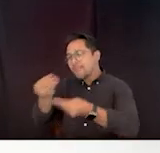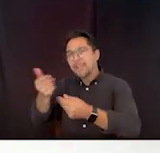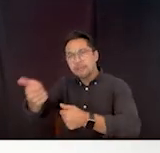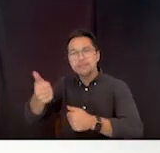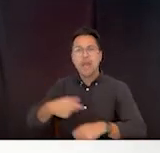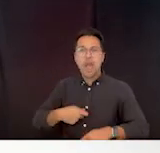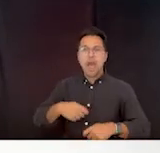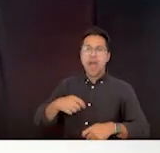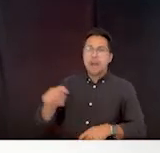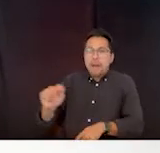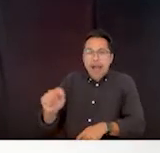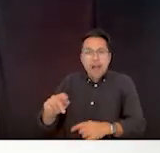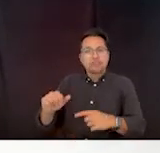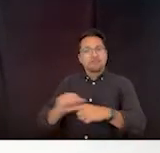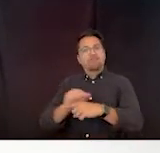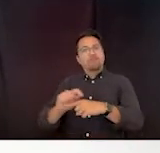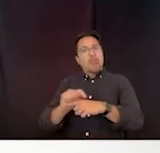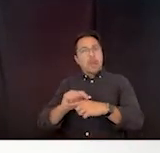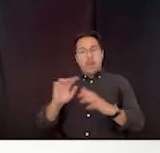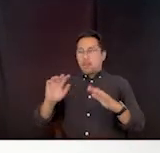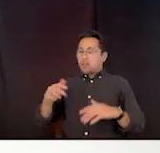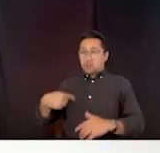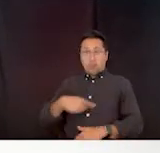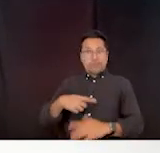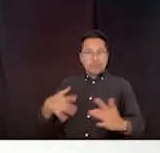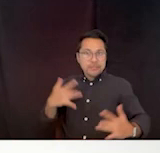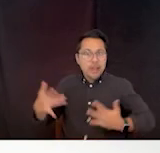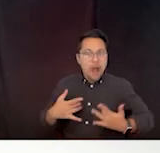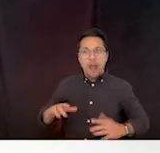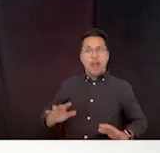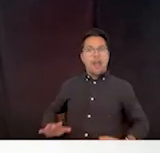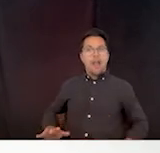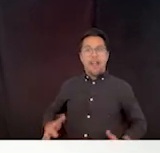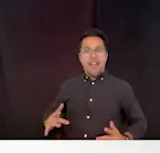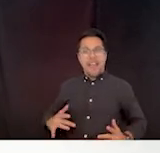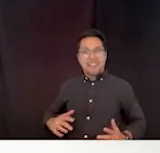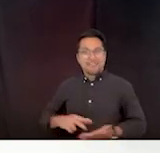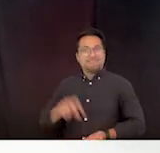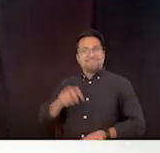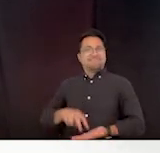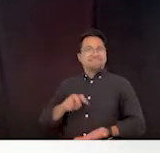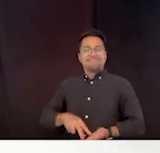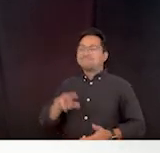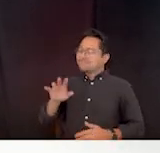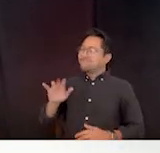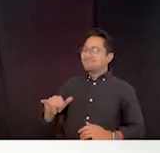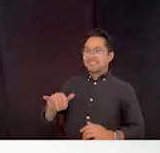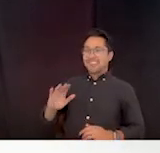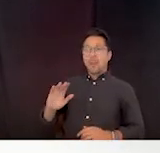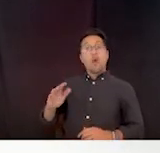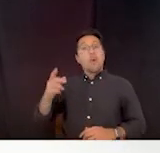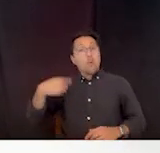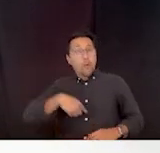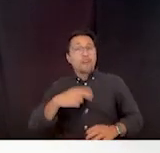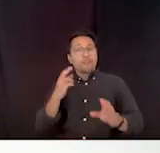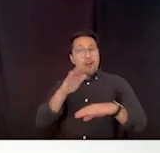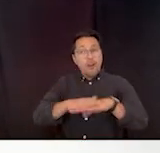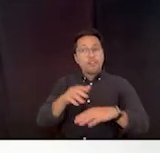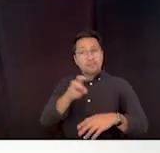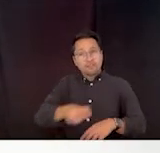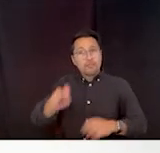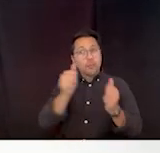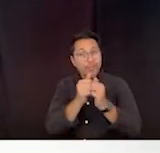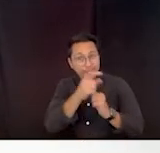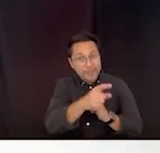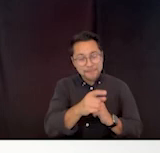toilet trained. We're just as excited as you guys are. That's what we get excited about. We're on this journey with you. And with that, though,